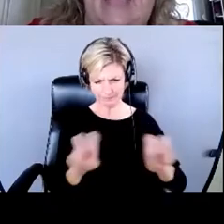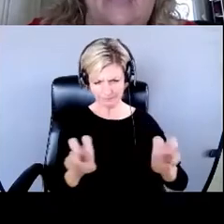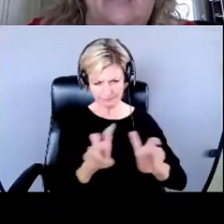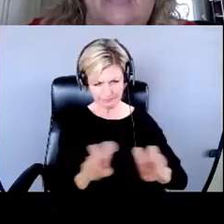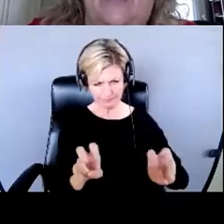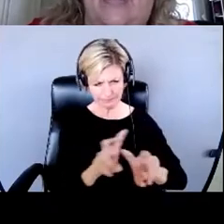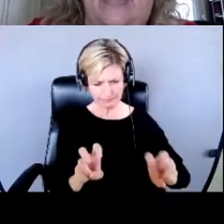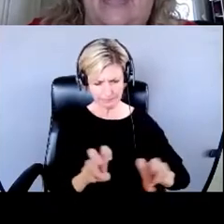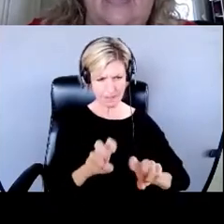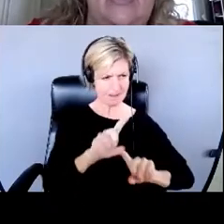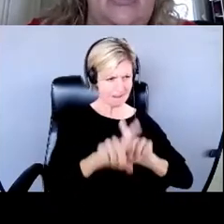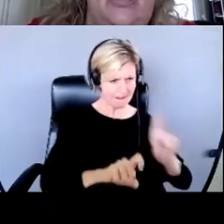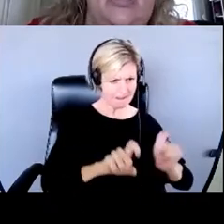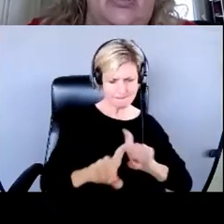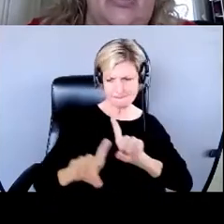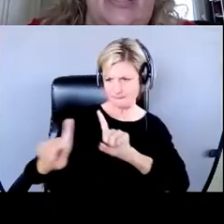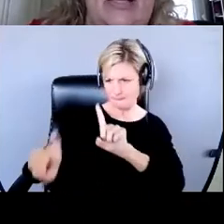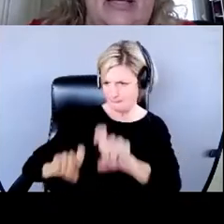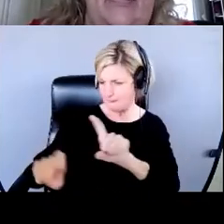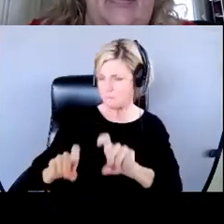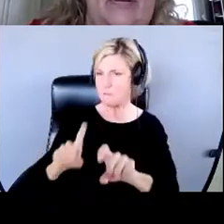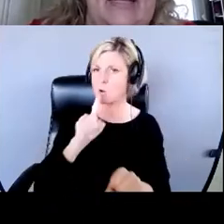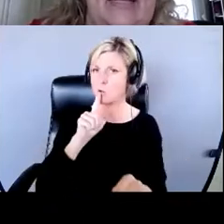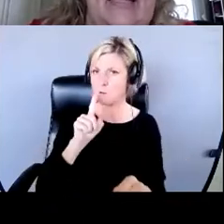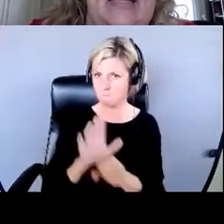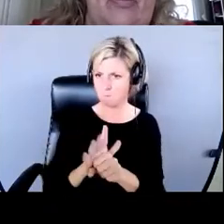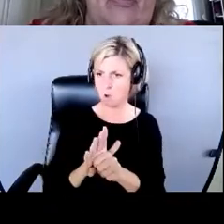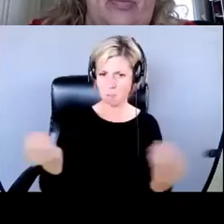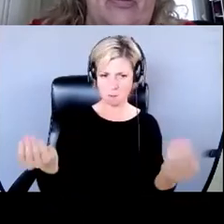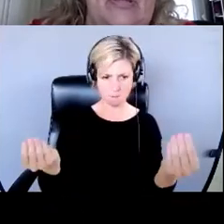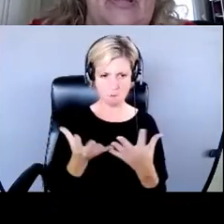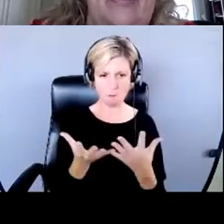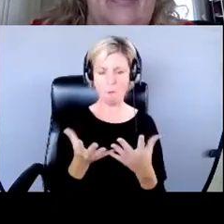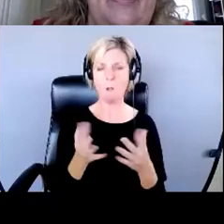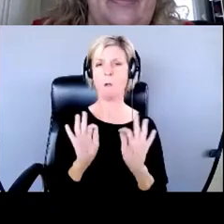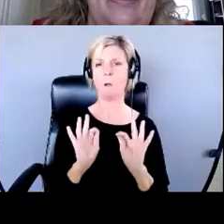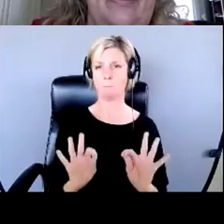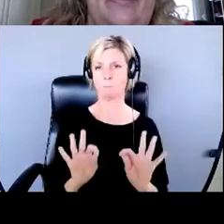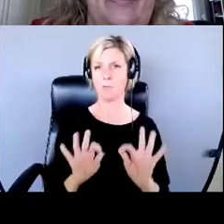the answers that they need to determine if there's any type of abuse.